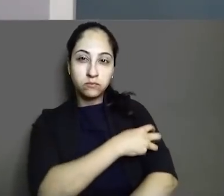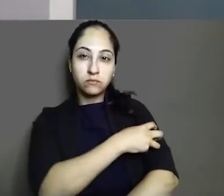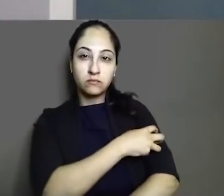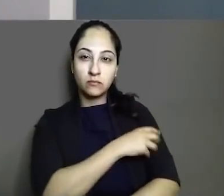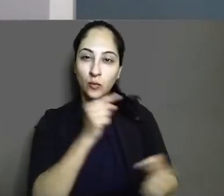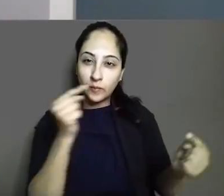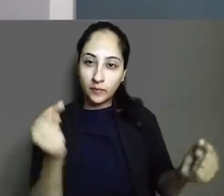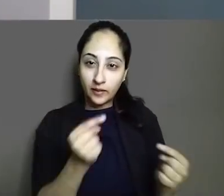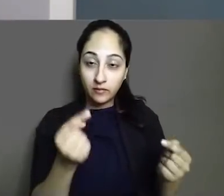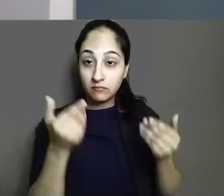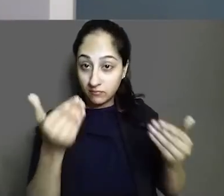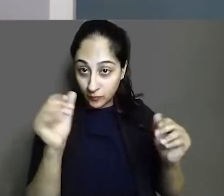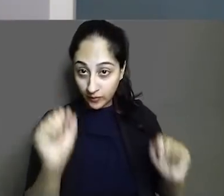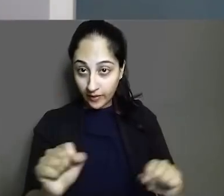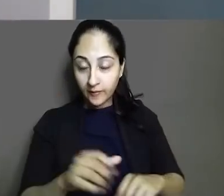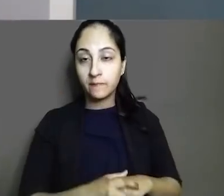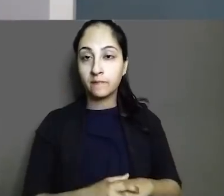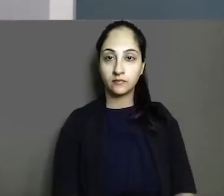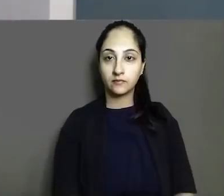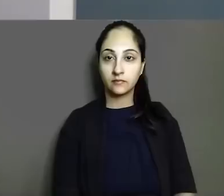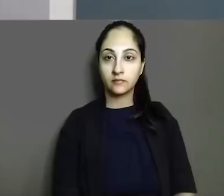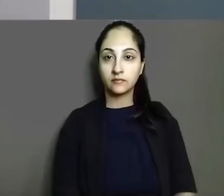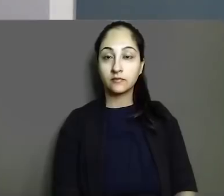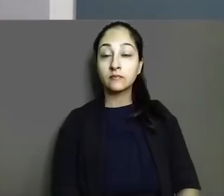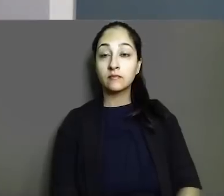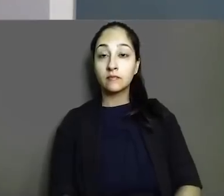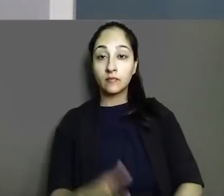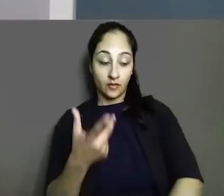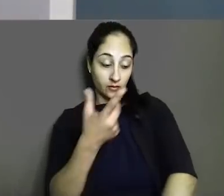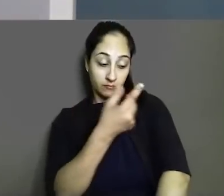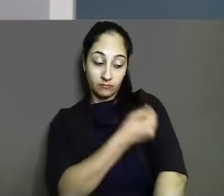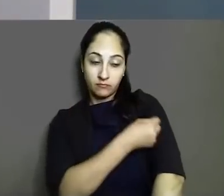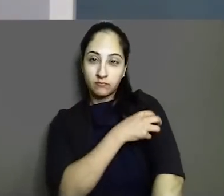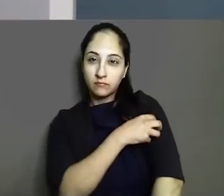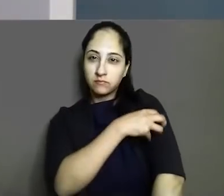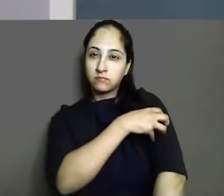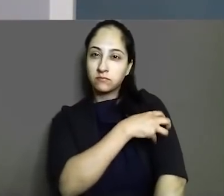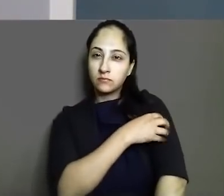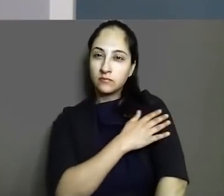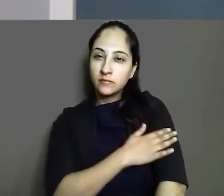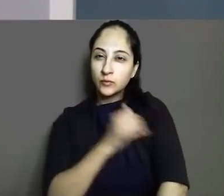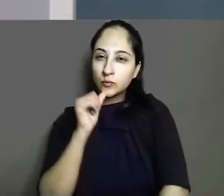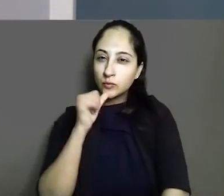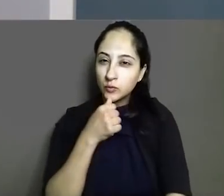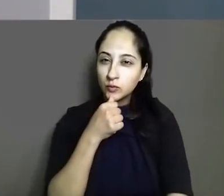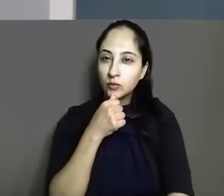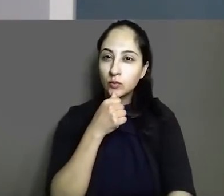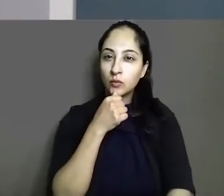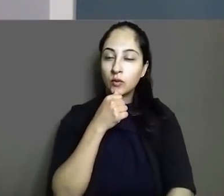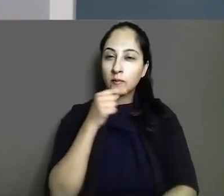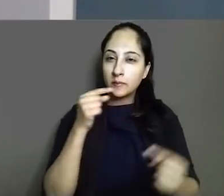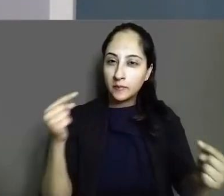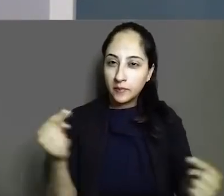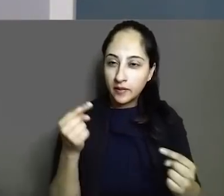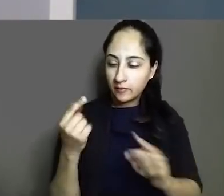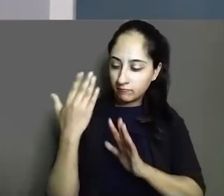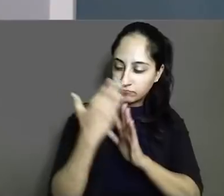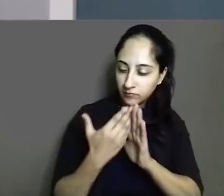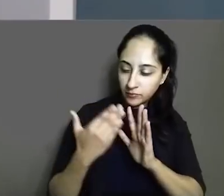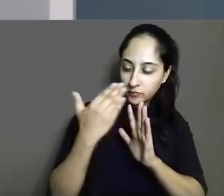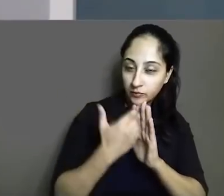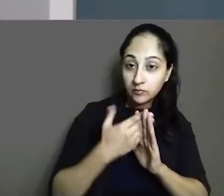the immune response by taking these medications before immunization, because they could potentially reduce the effectiveness of the